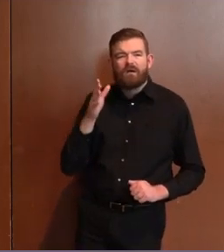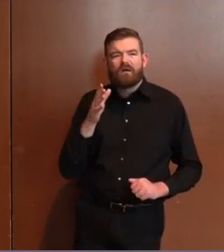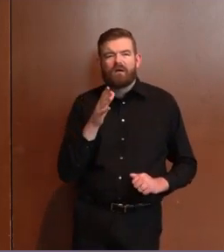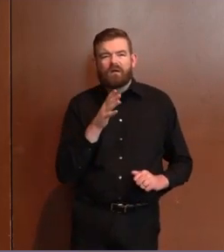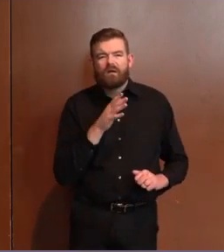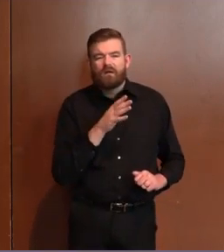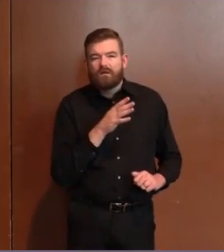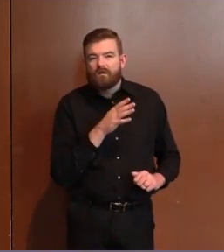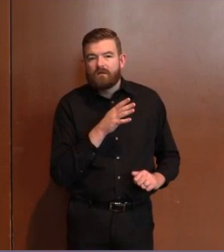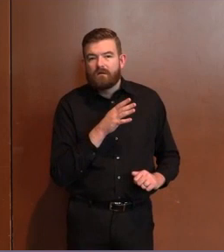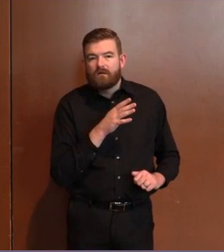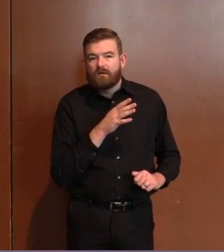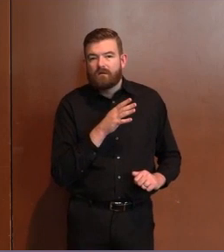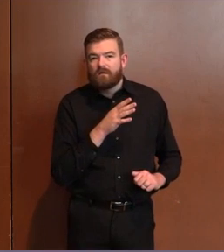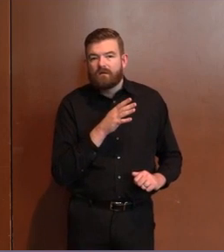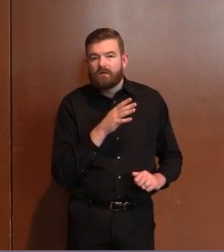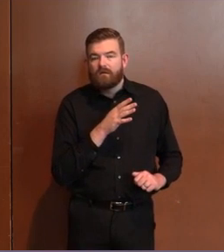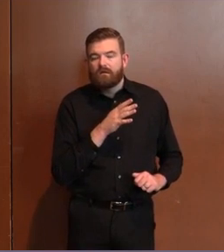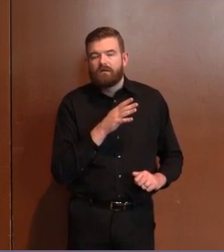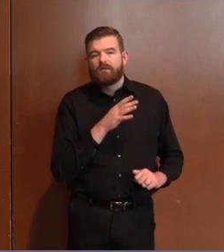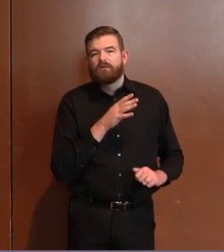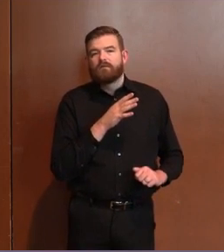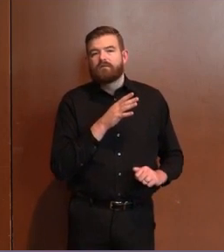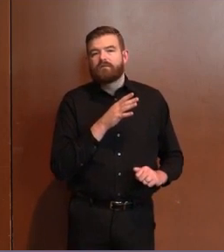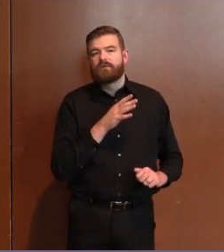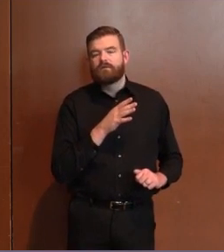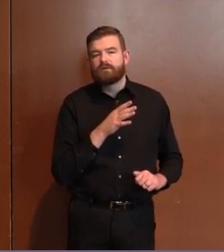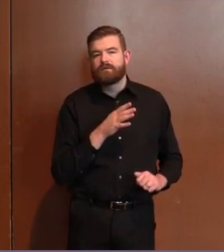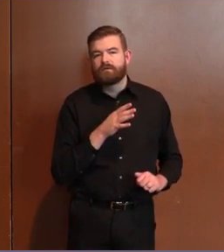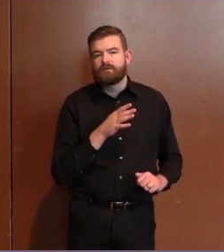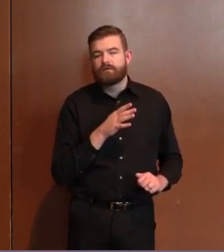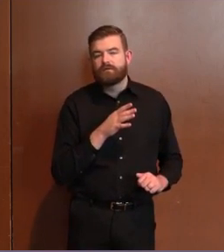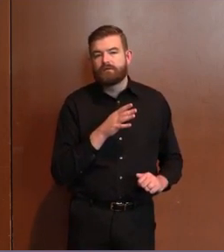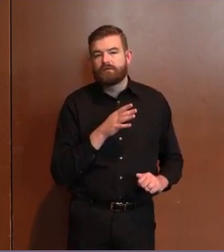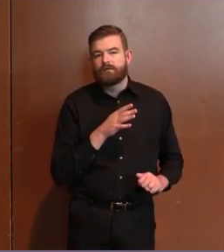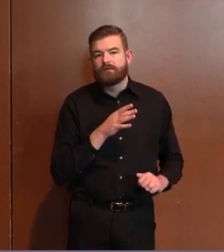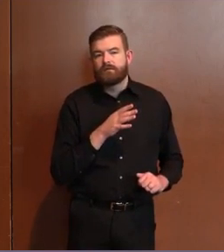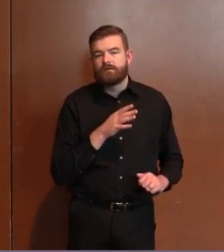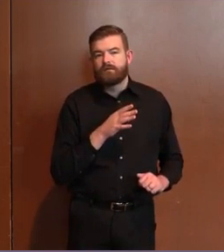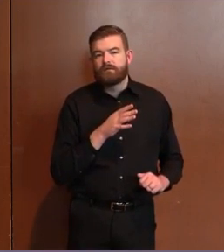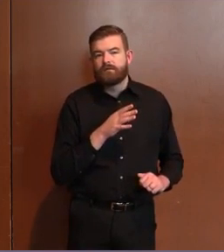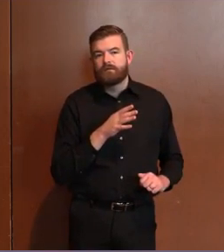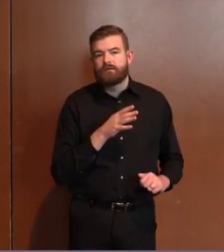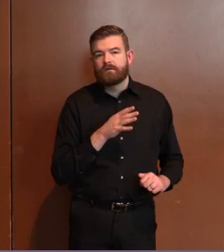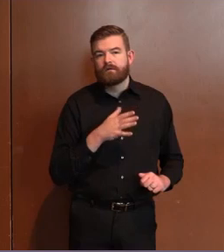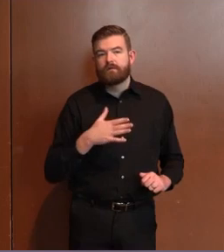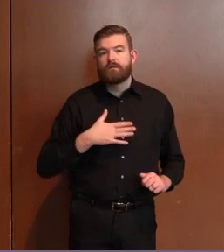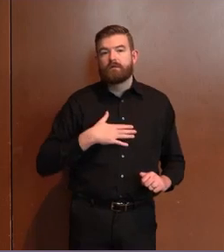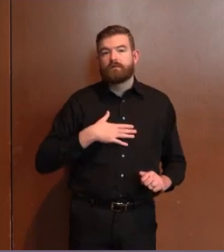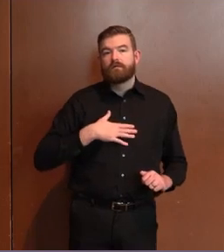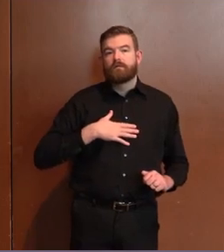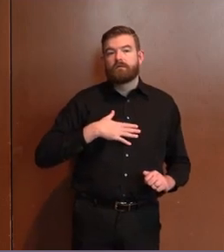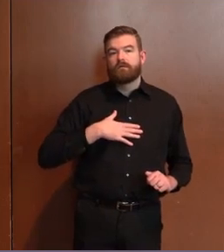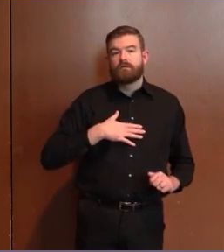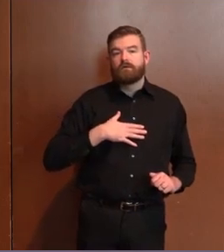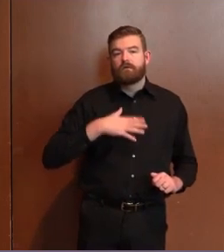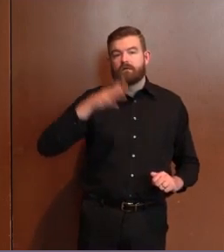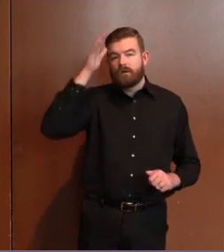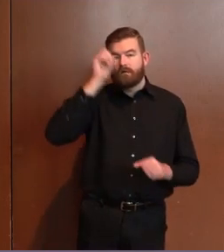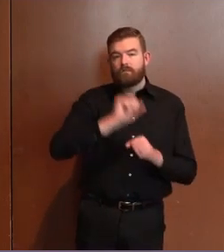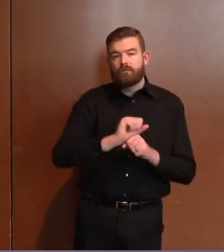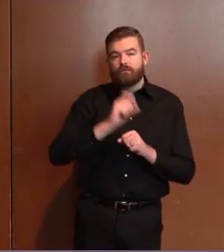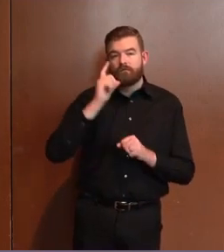for Ford, Reagan, and Dole. Unfortunately, I'm sorry. Right. But He worked for Reagan? He worked for Ronald Reagan. Then he was a Gerald hell of Ford a and Bob speechwriter. Dole.